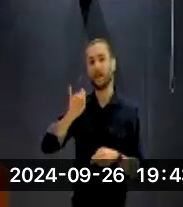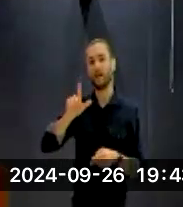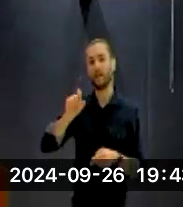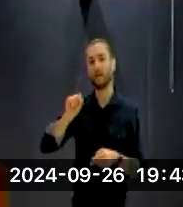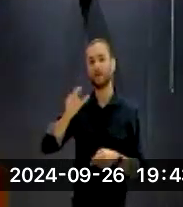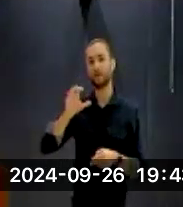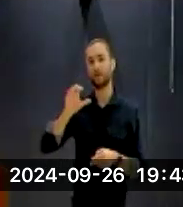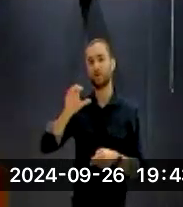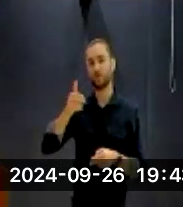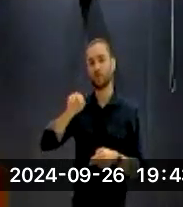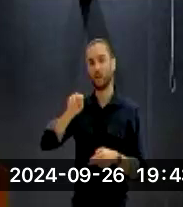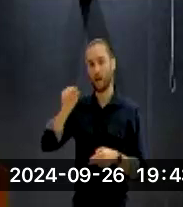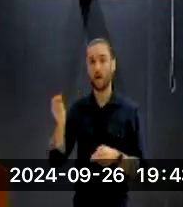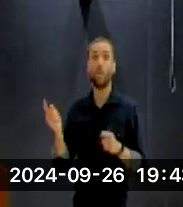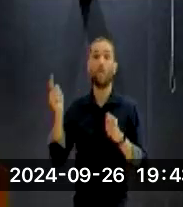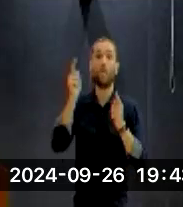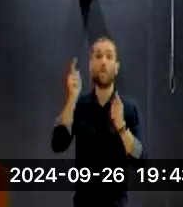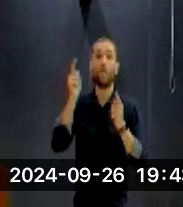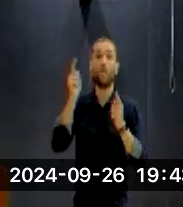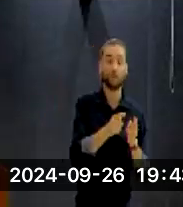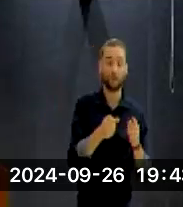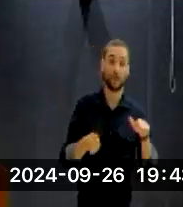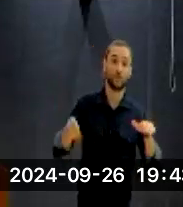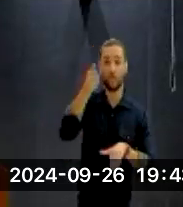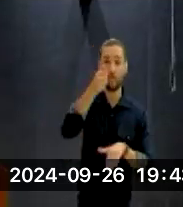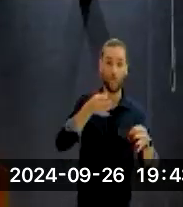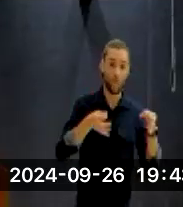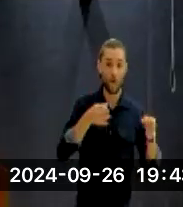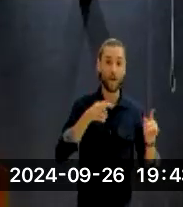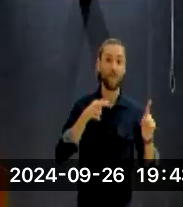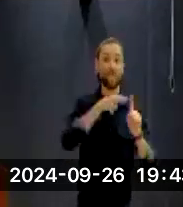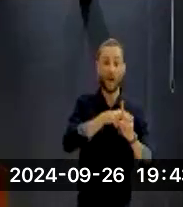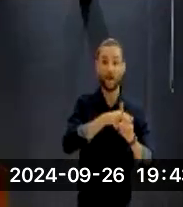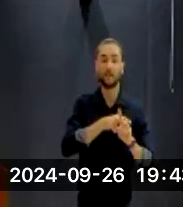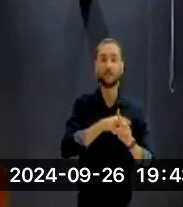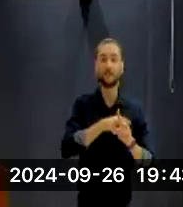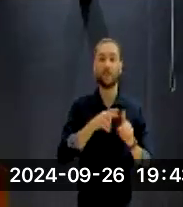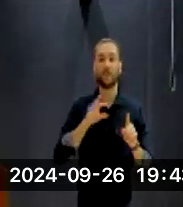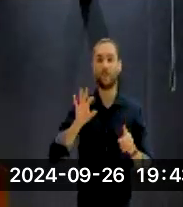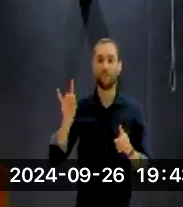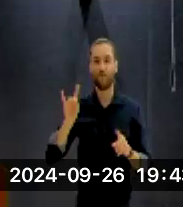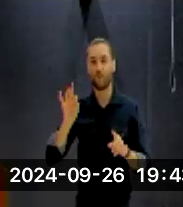to the Superior Court and filed a fraudulent restraining order